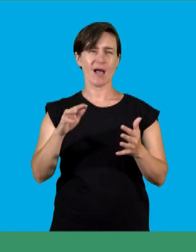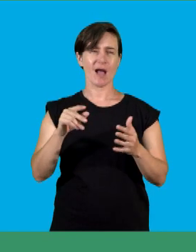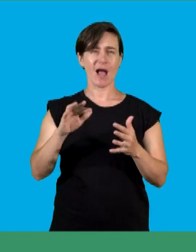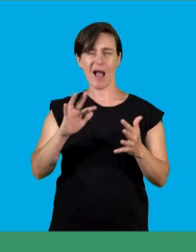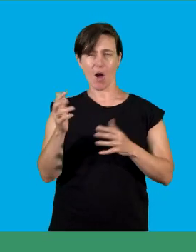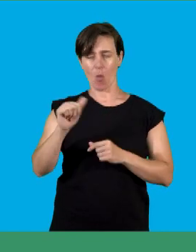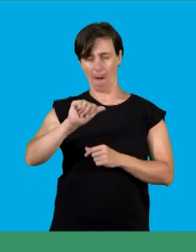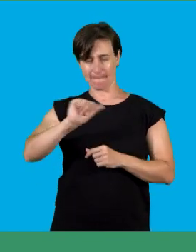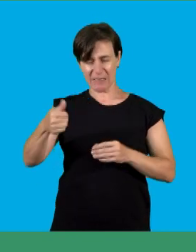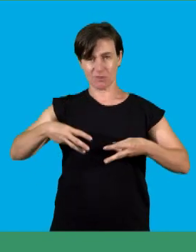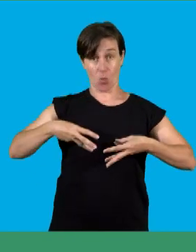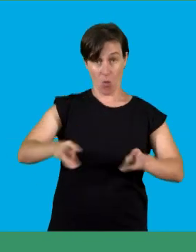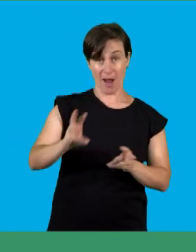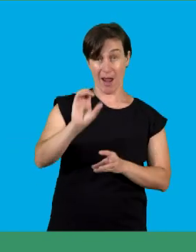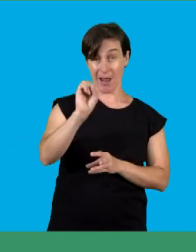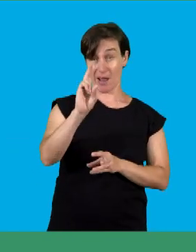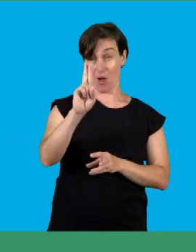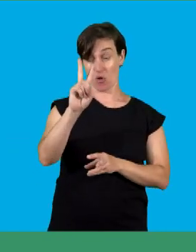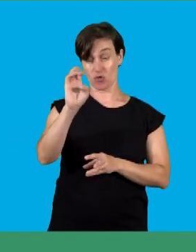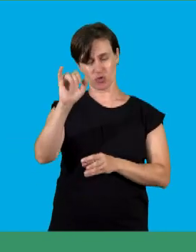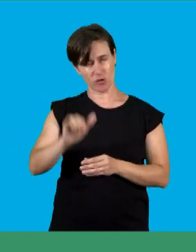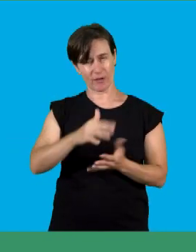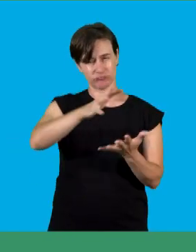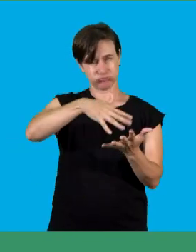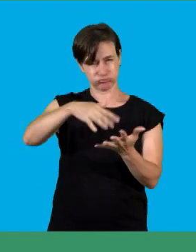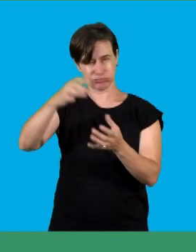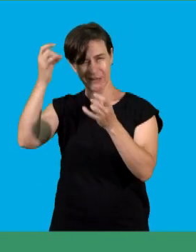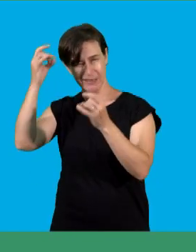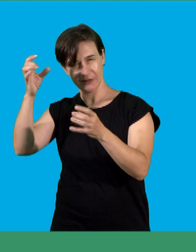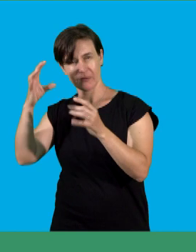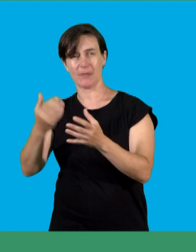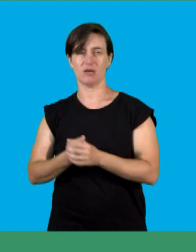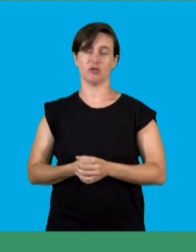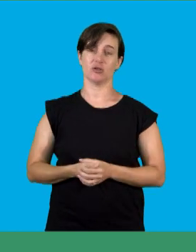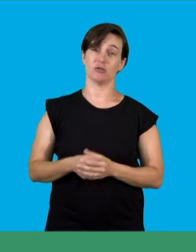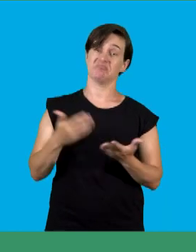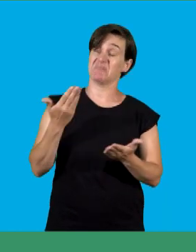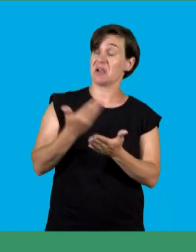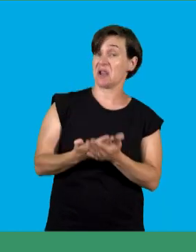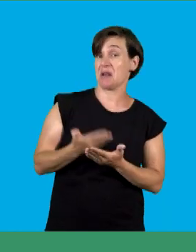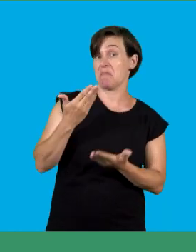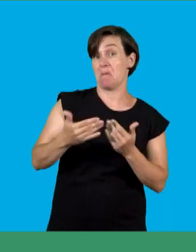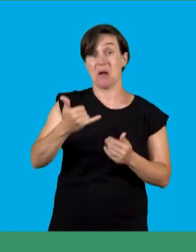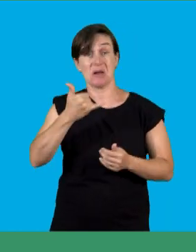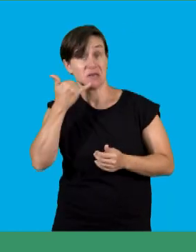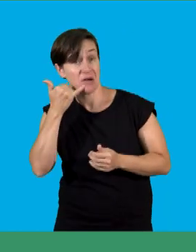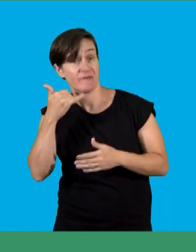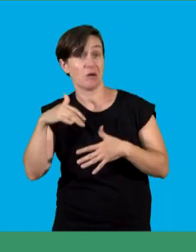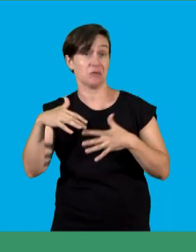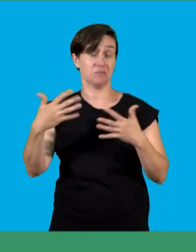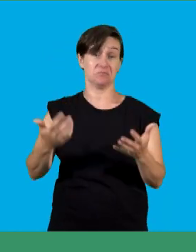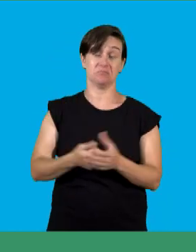the method to collect data. So decide on the best one. So either you can use telephonic